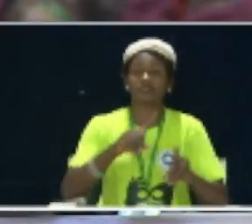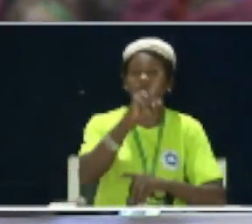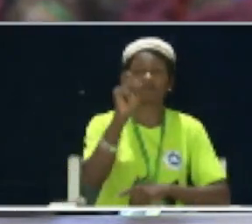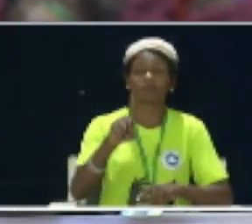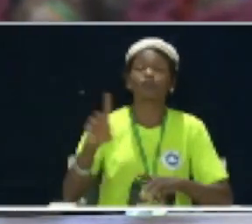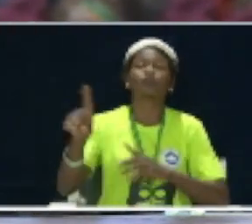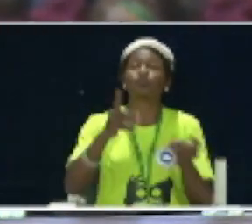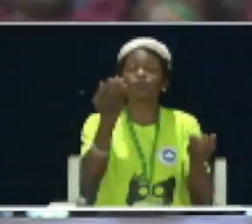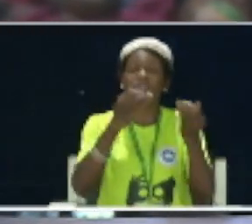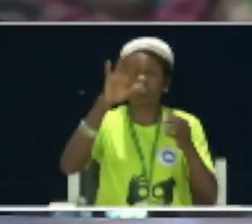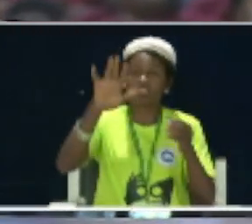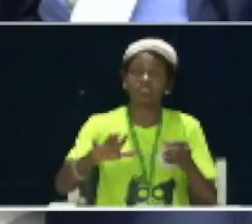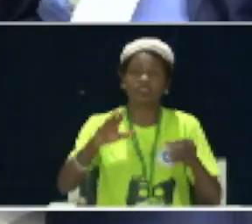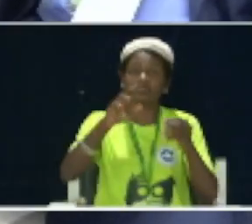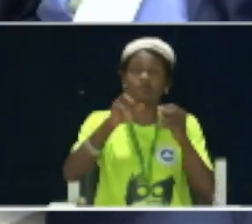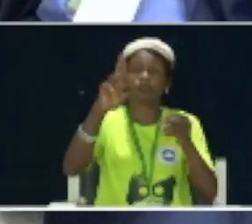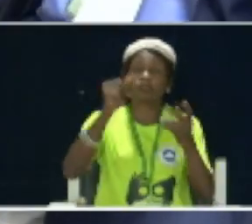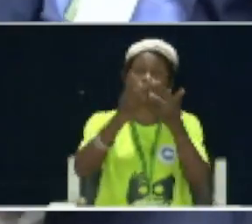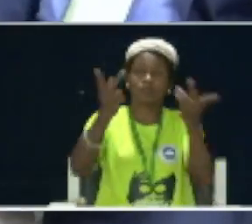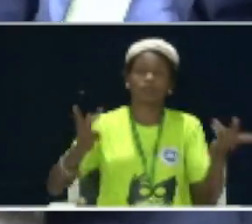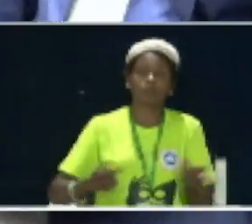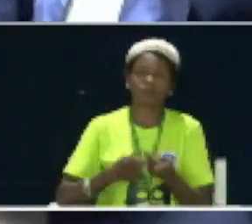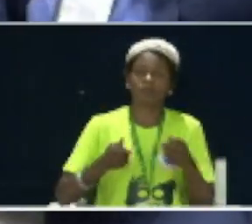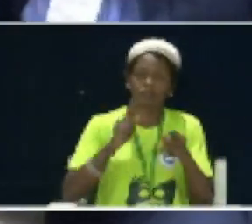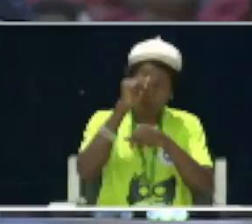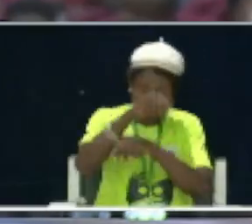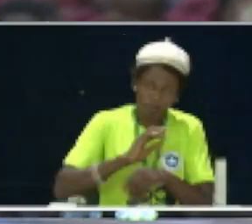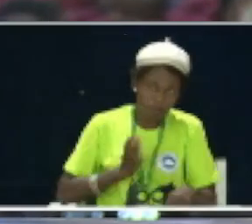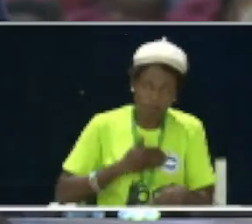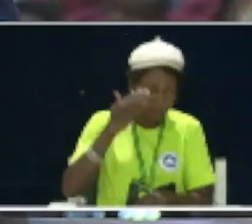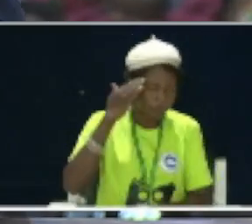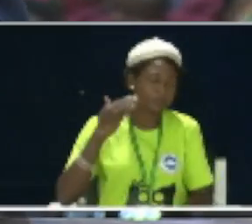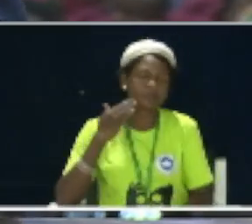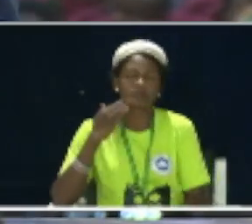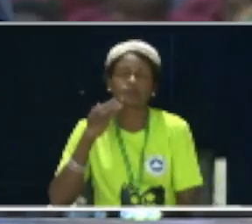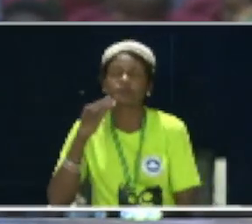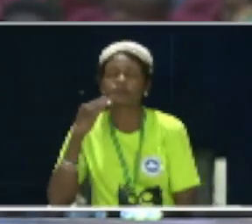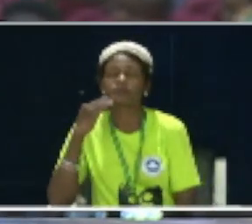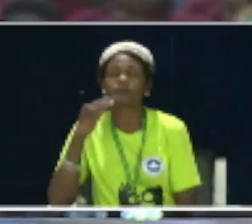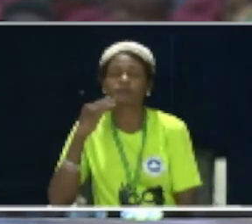Do you want to change your position? Let's bow our heads.